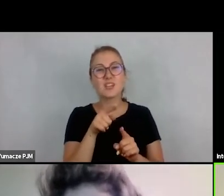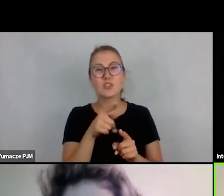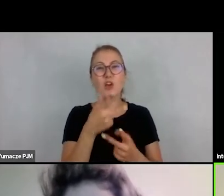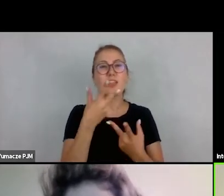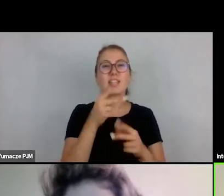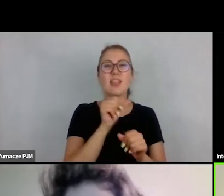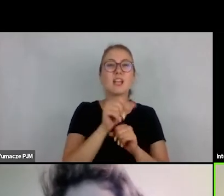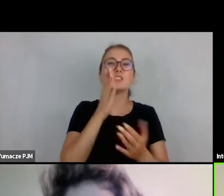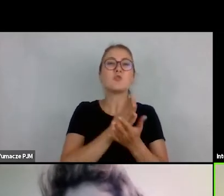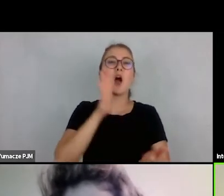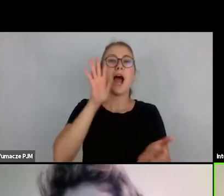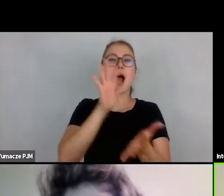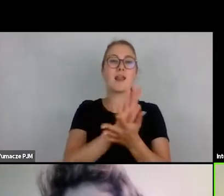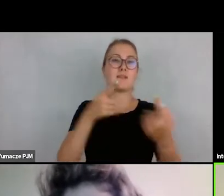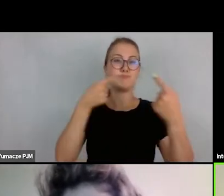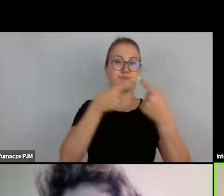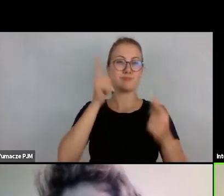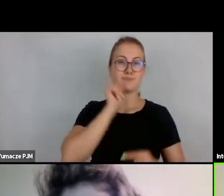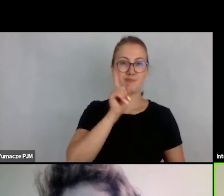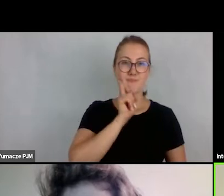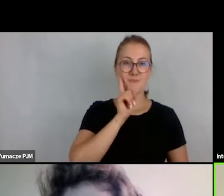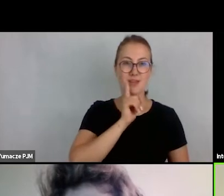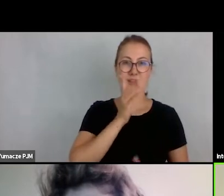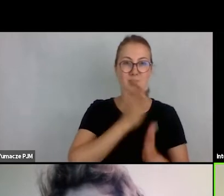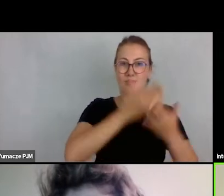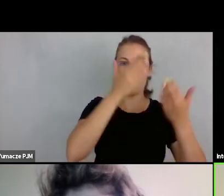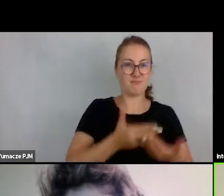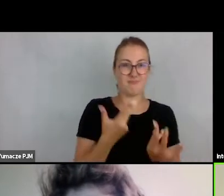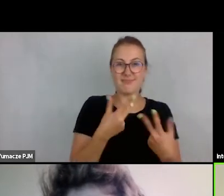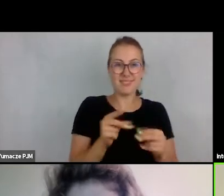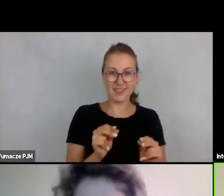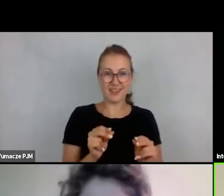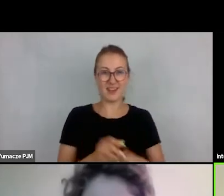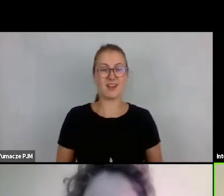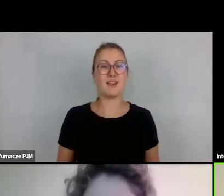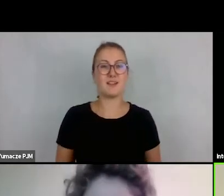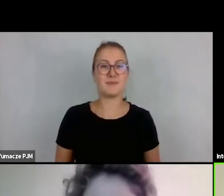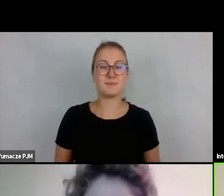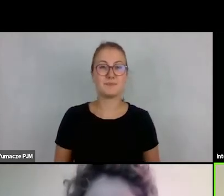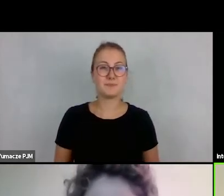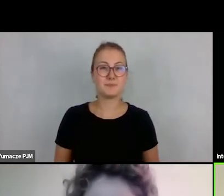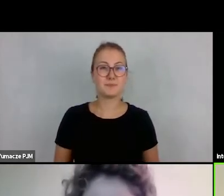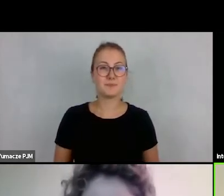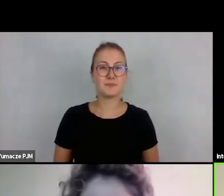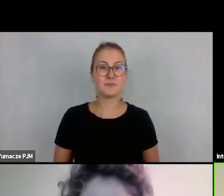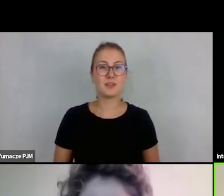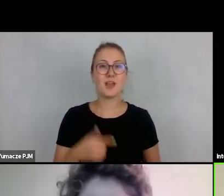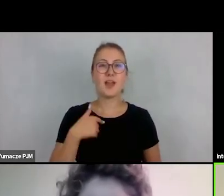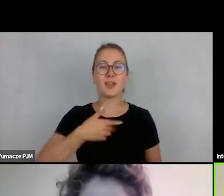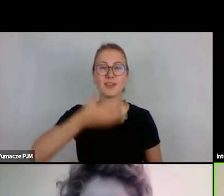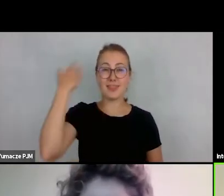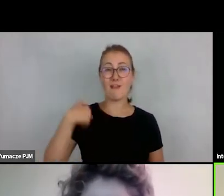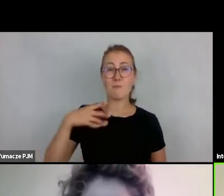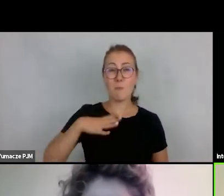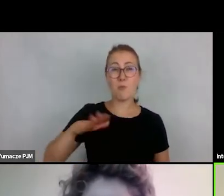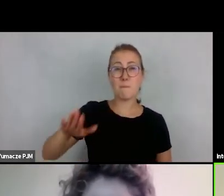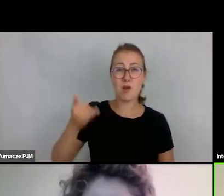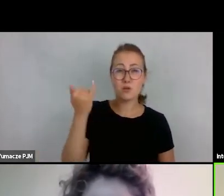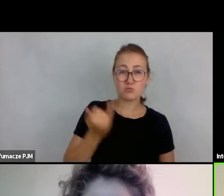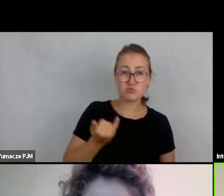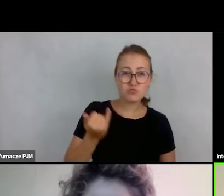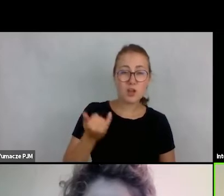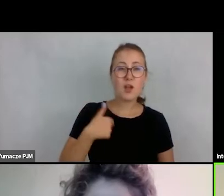know what they were when I was a kid. So I have a strange last name, right? Peacock. And I was teased a lot as a